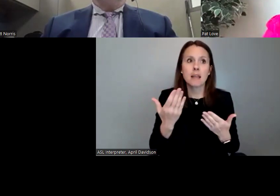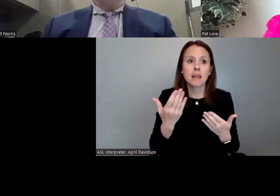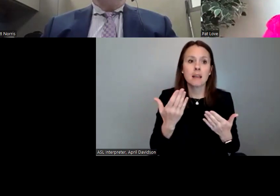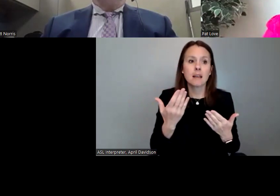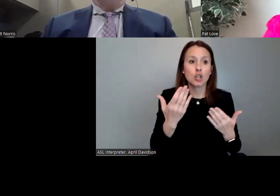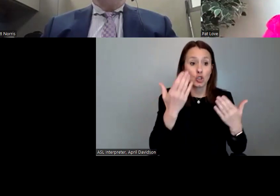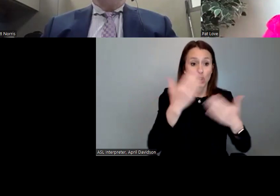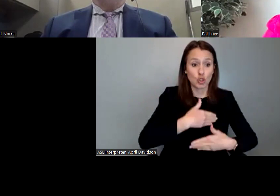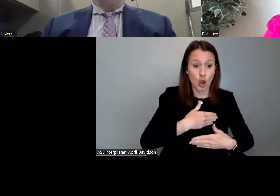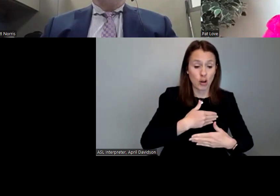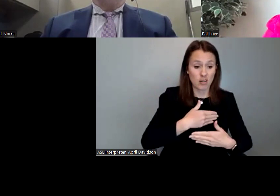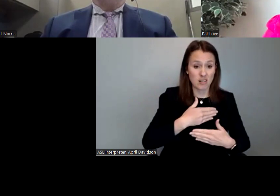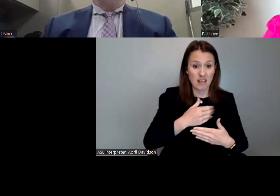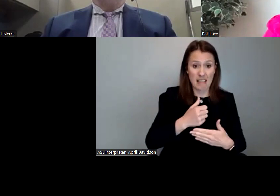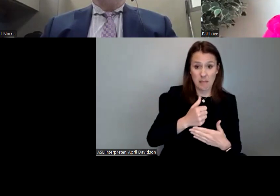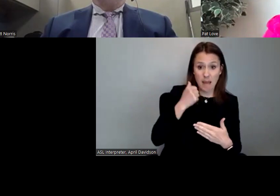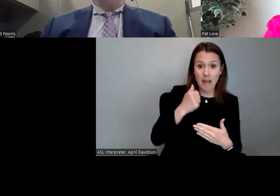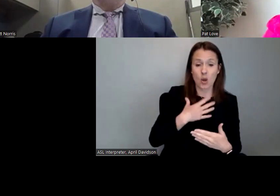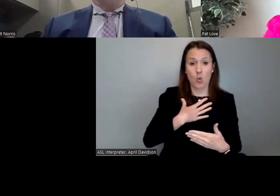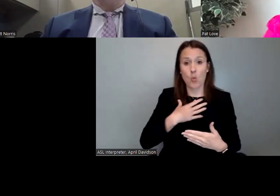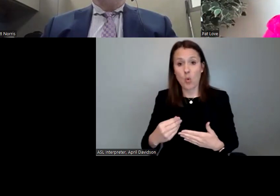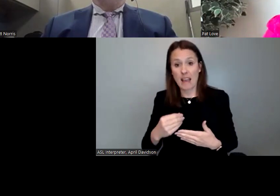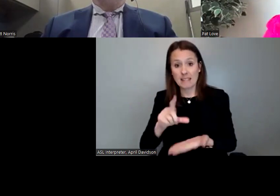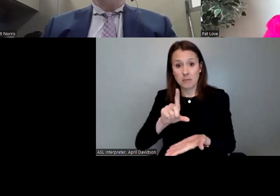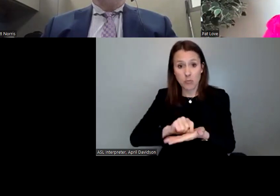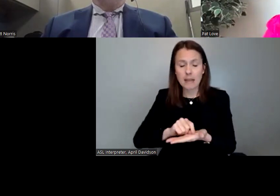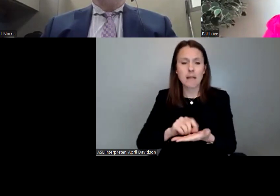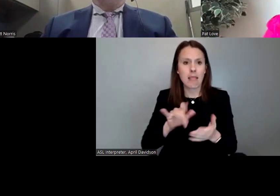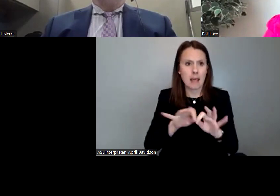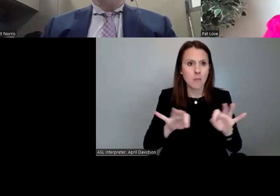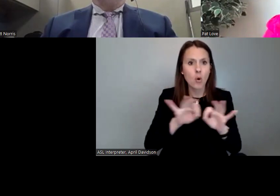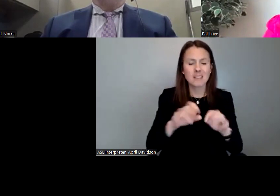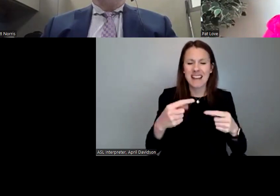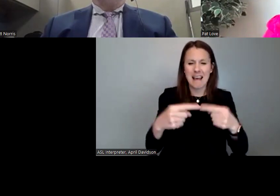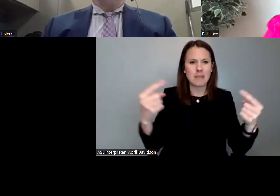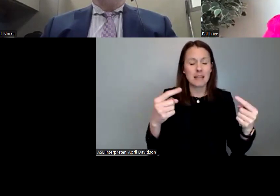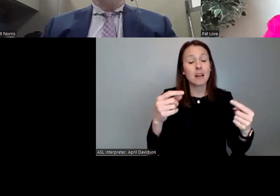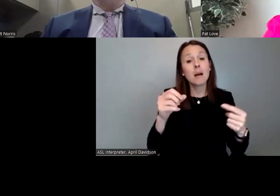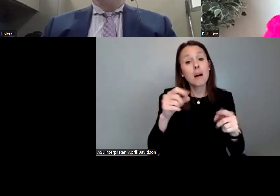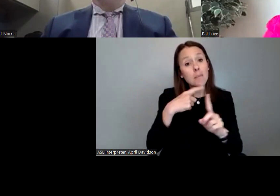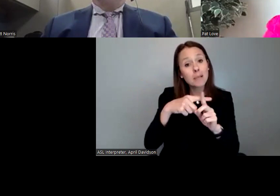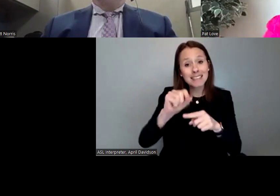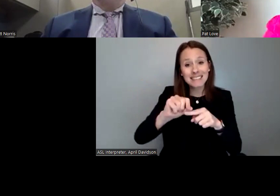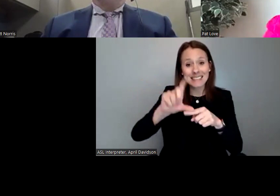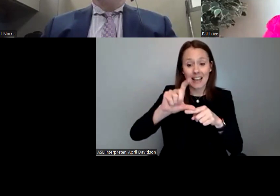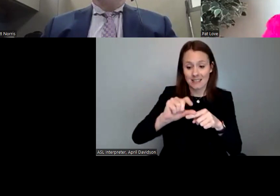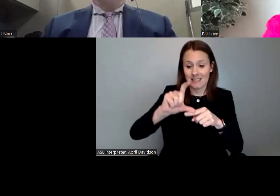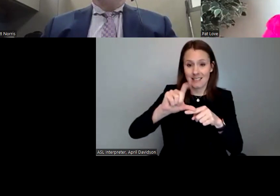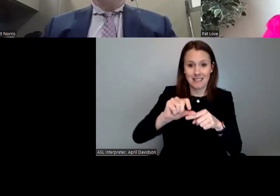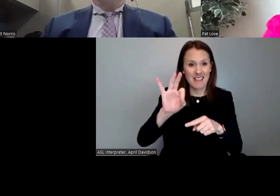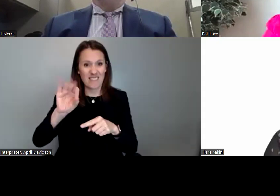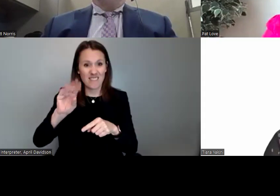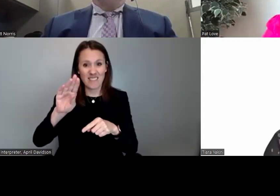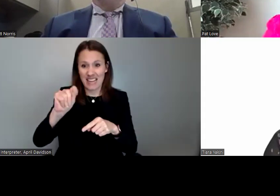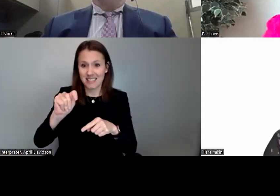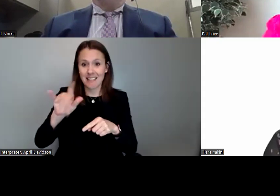white or light on a dark background, that's very important. The size, the font, that's important. There's